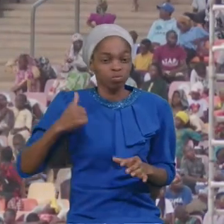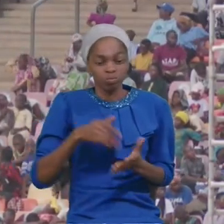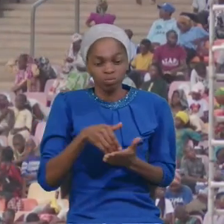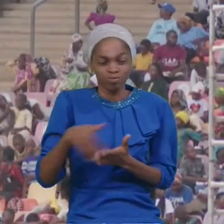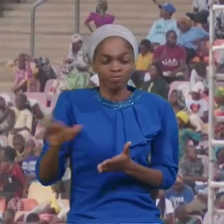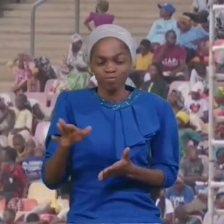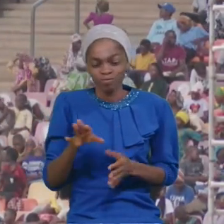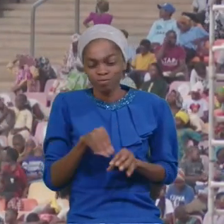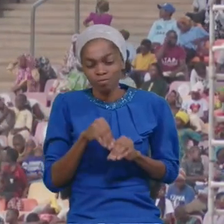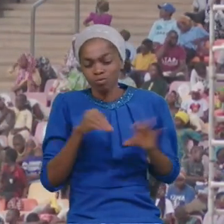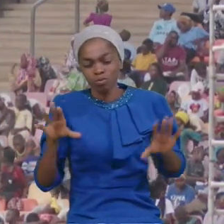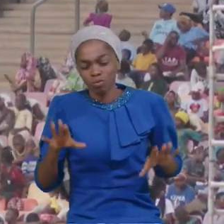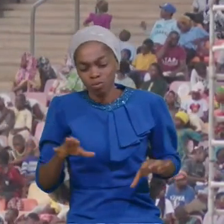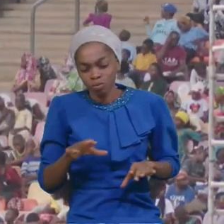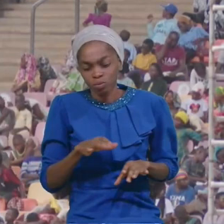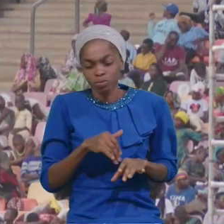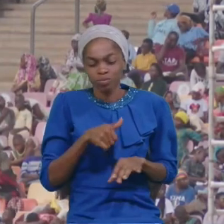conscience a